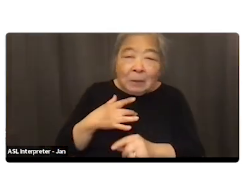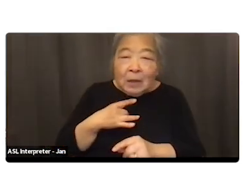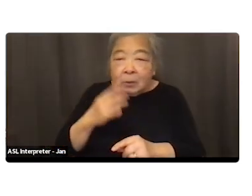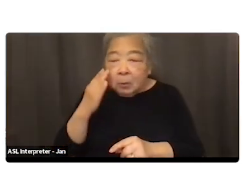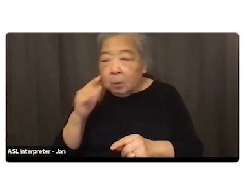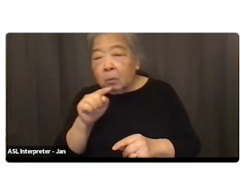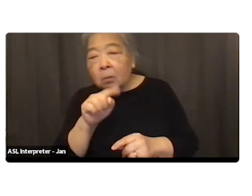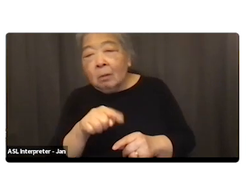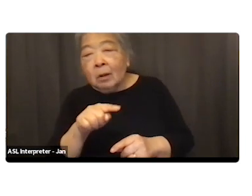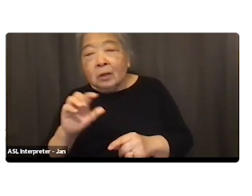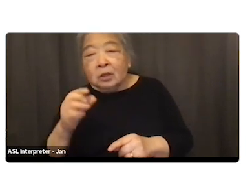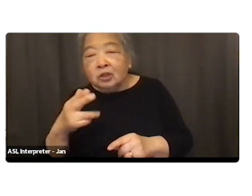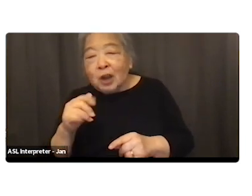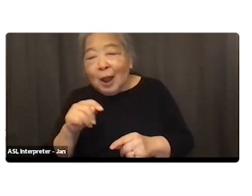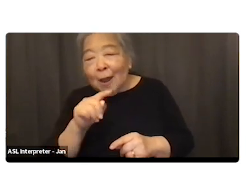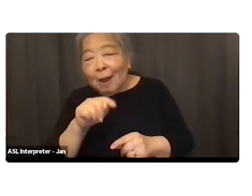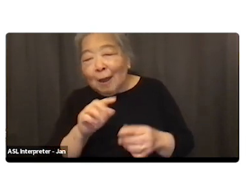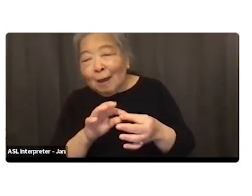chat.